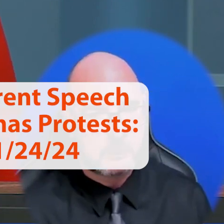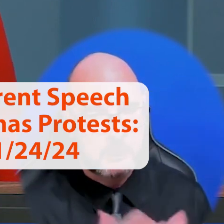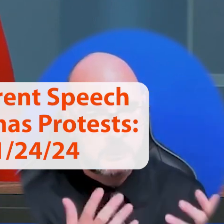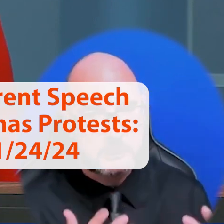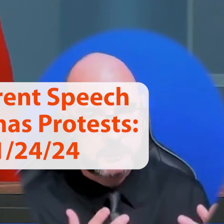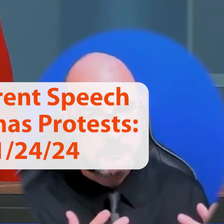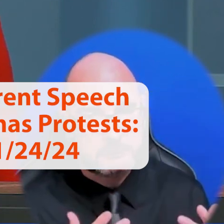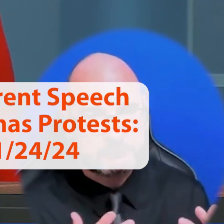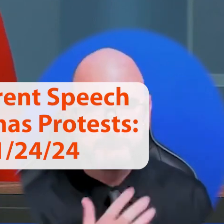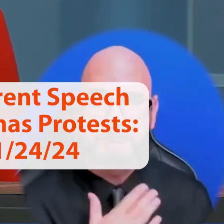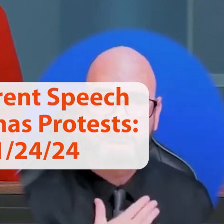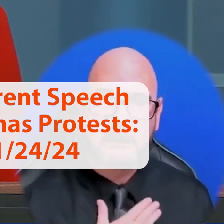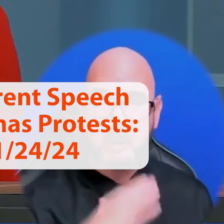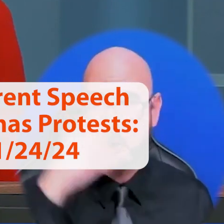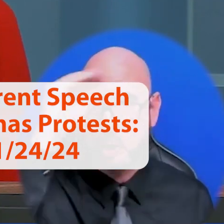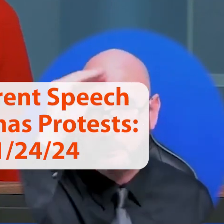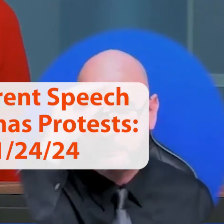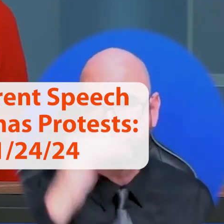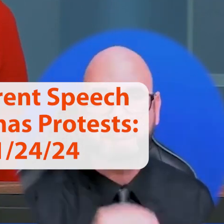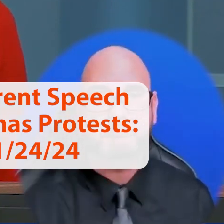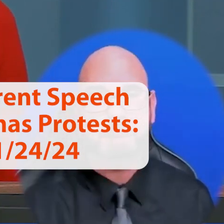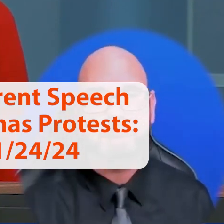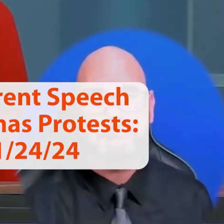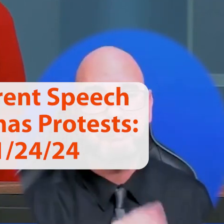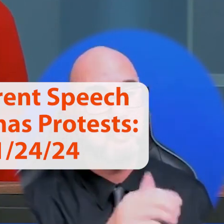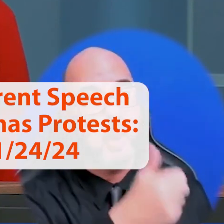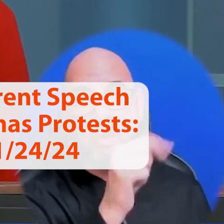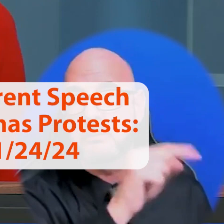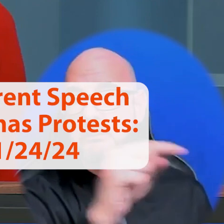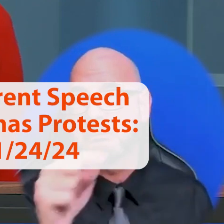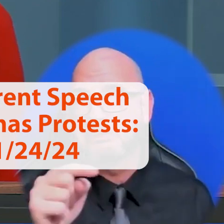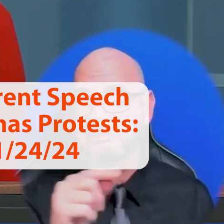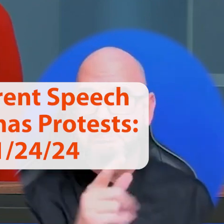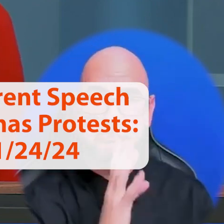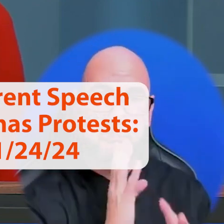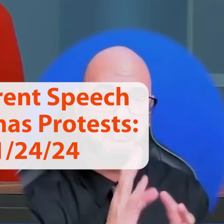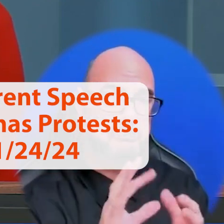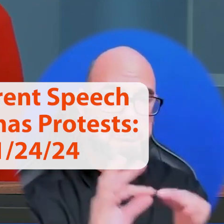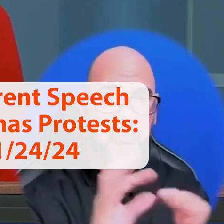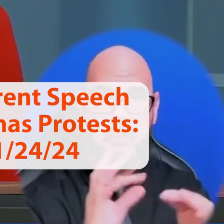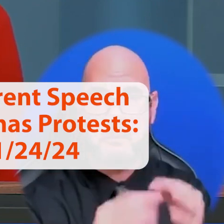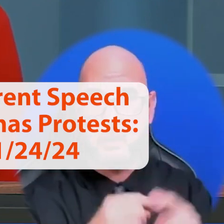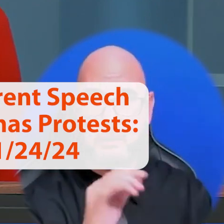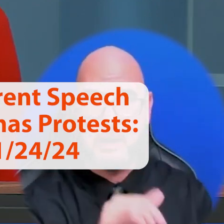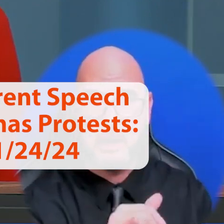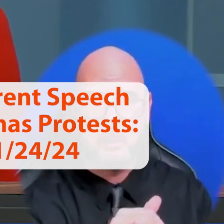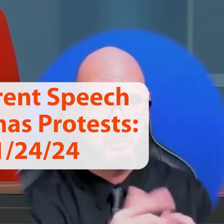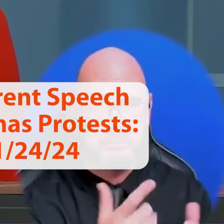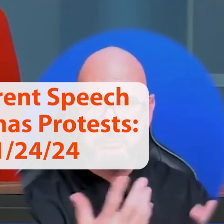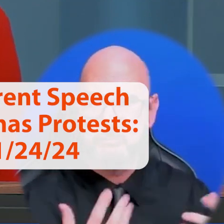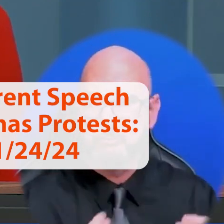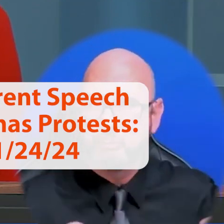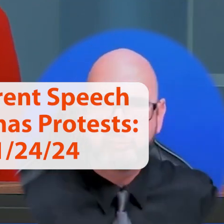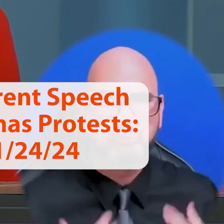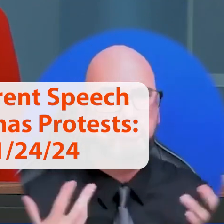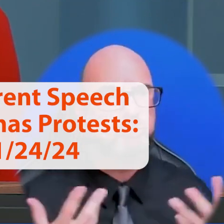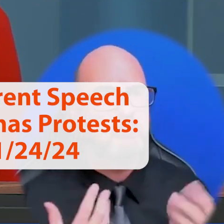from my view, and I think some of your colleagues have written about this, it was a fiery speech. It was a deeply, deeply